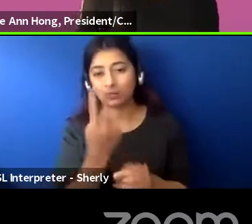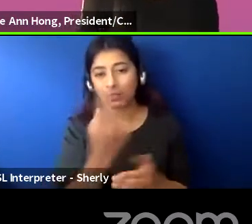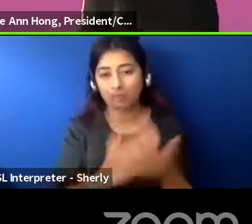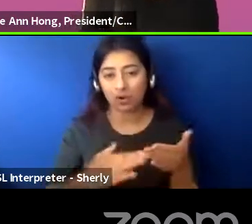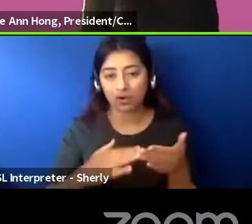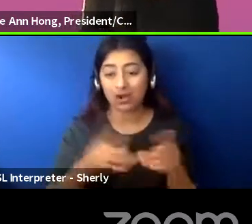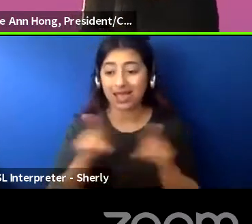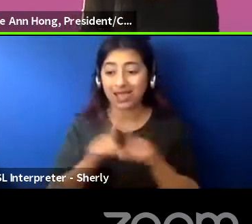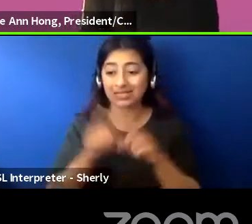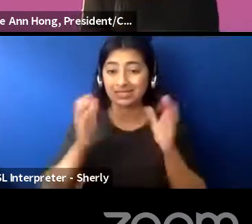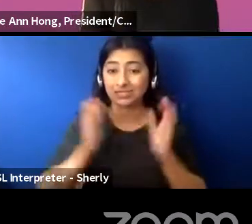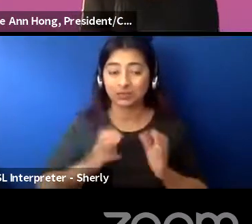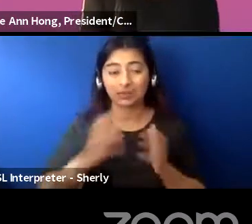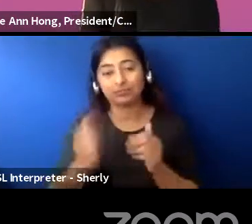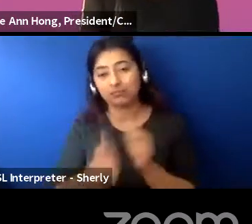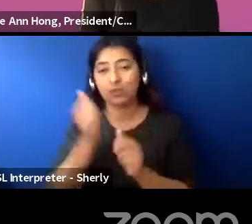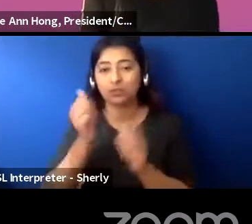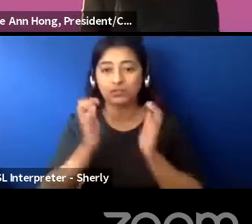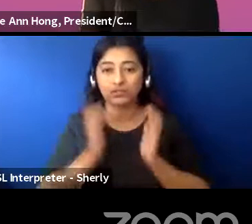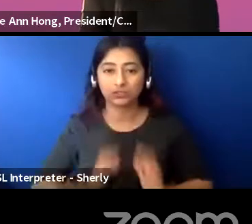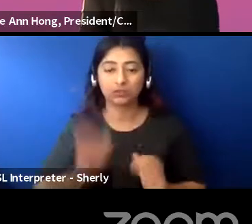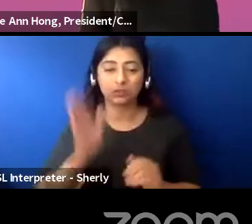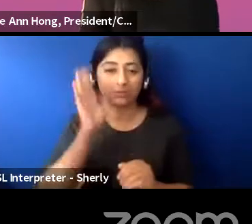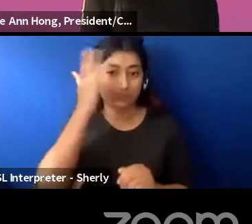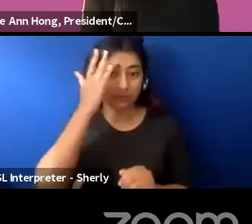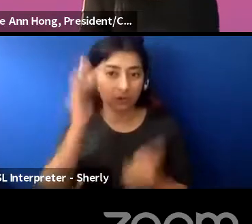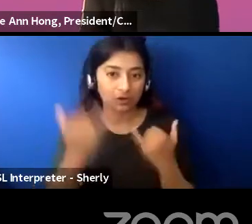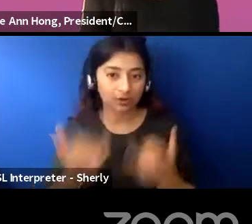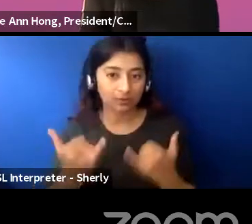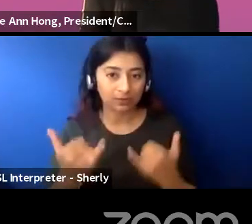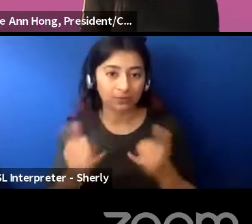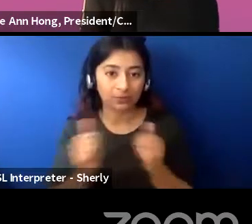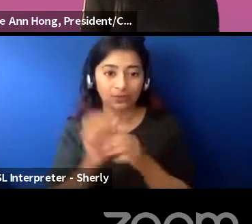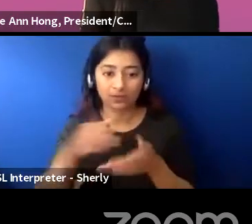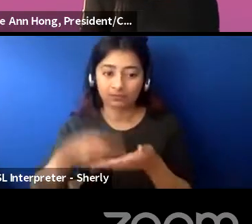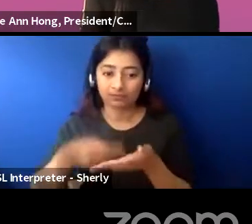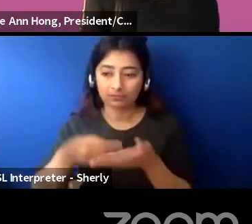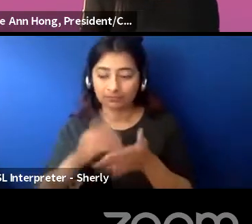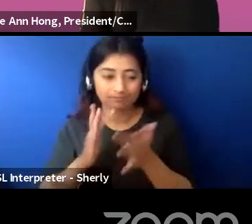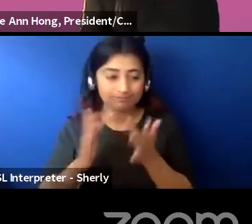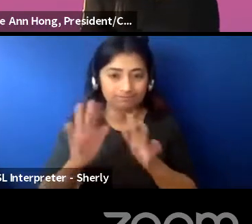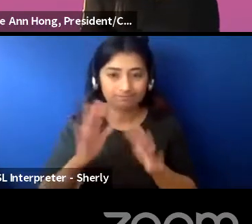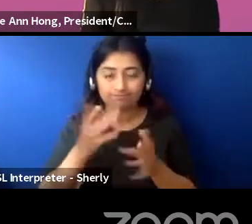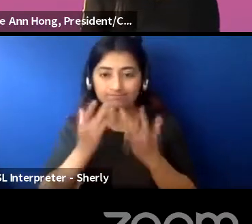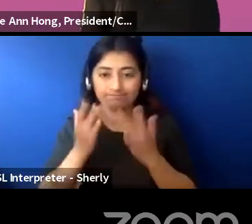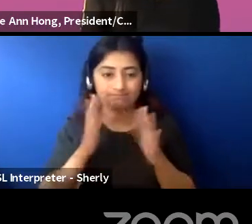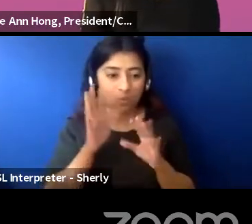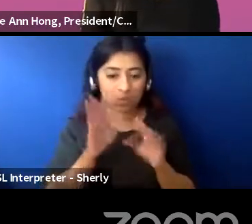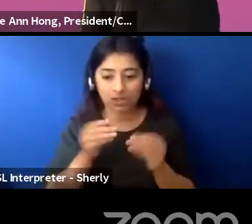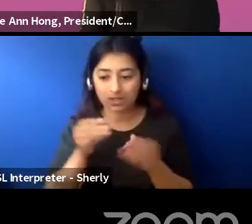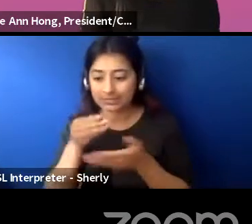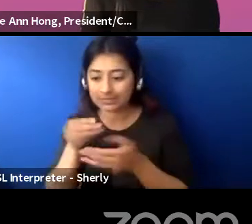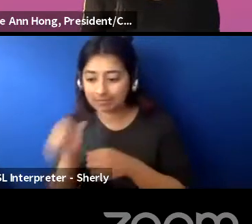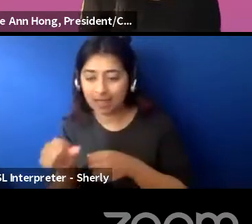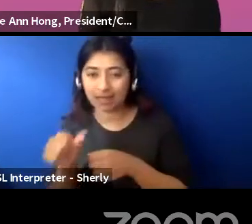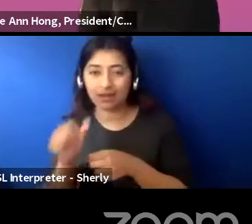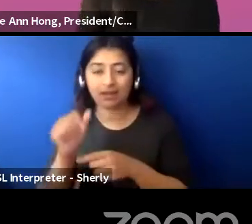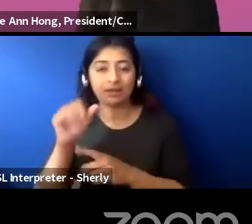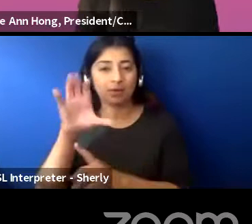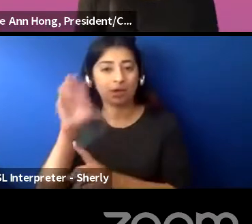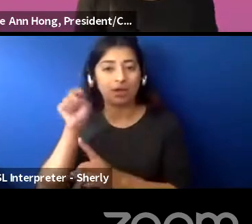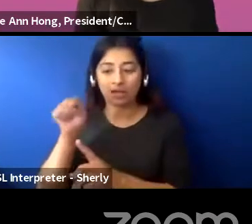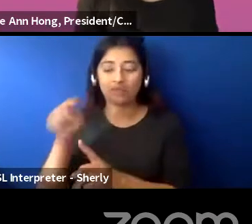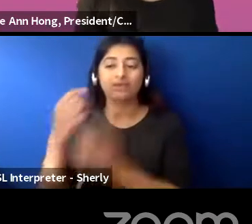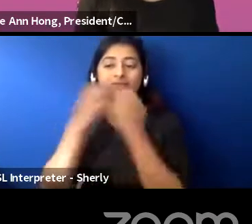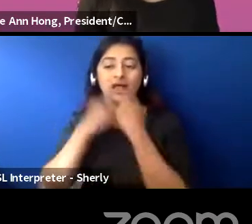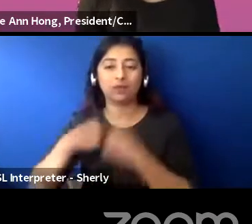consumer, and most consumers are going to be smart right now with their dollar, and I'm going to spend my money with the companies that value me